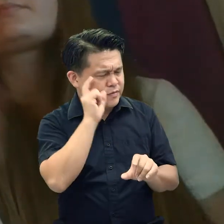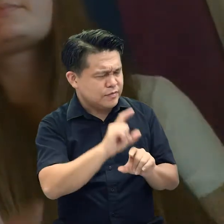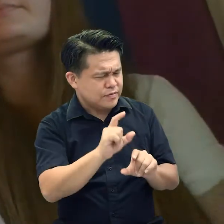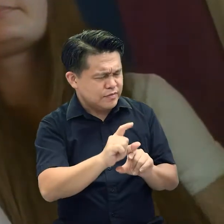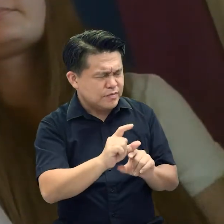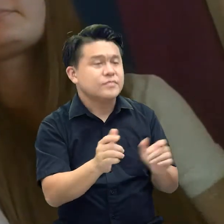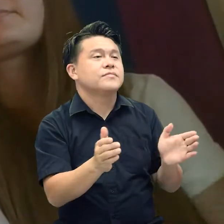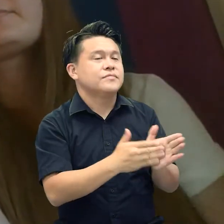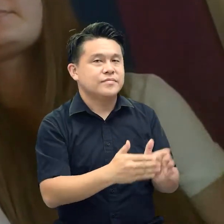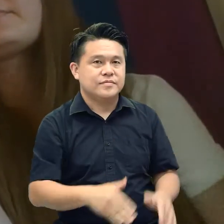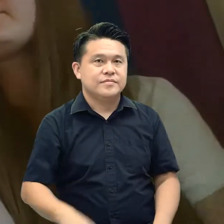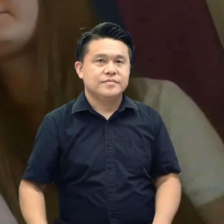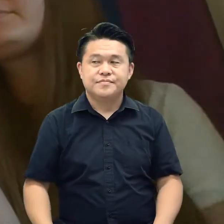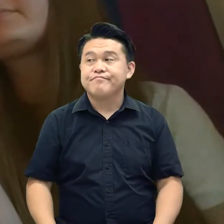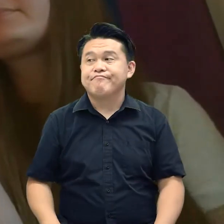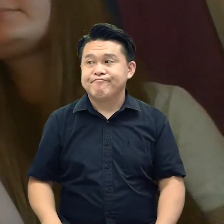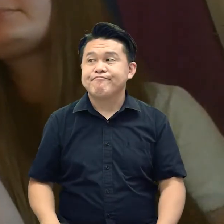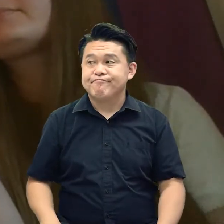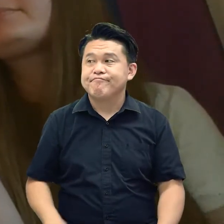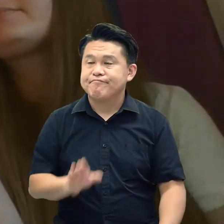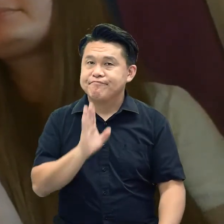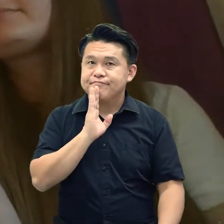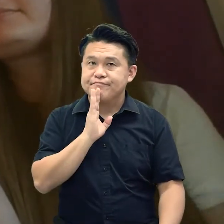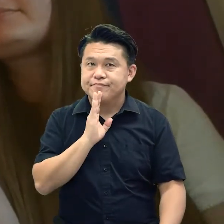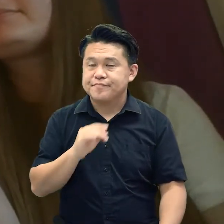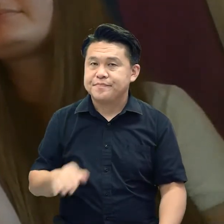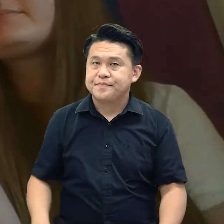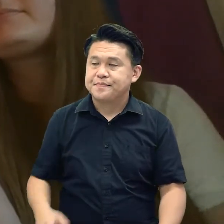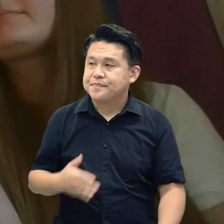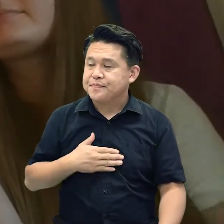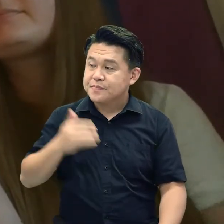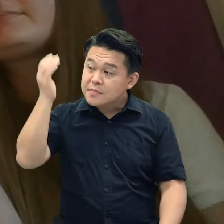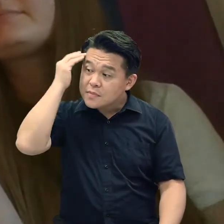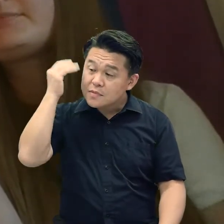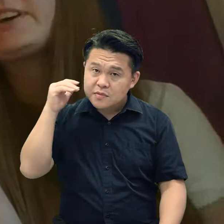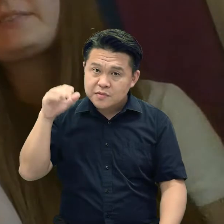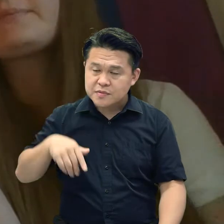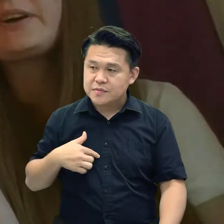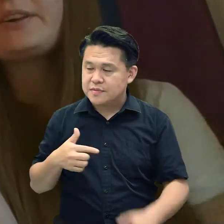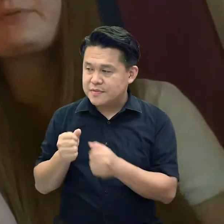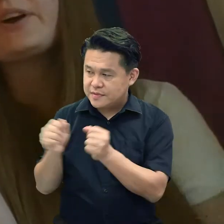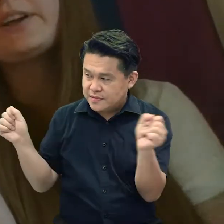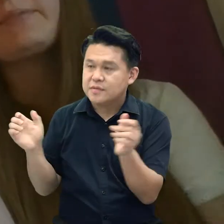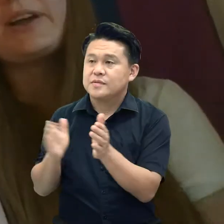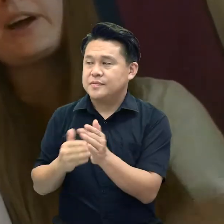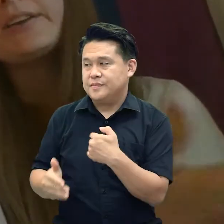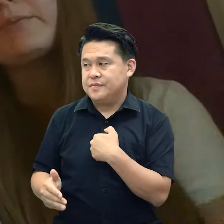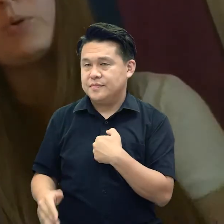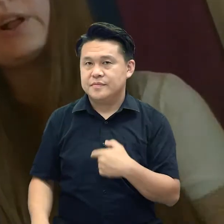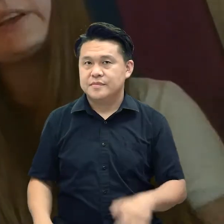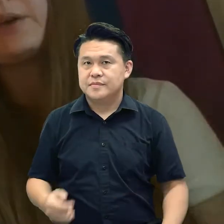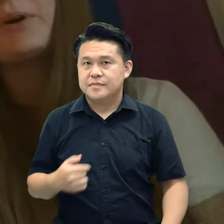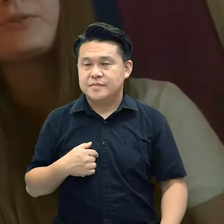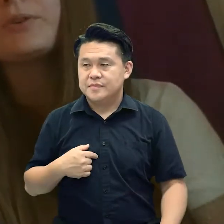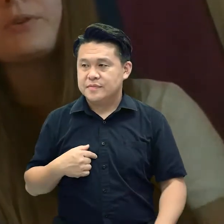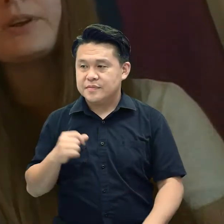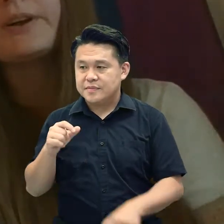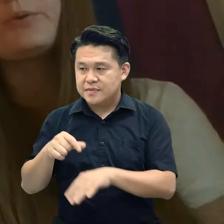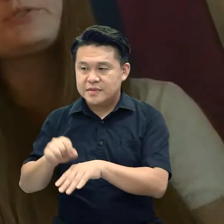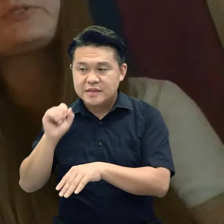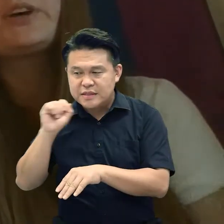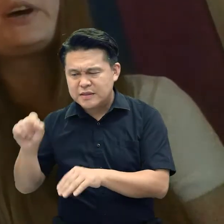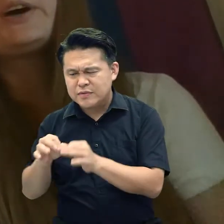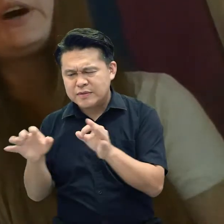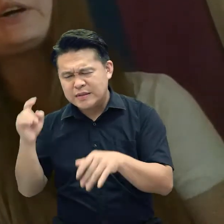like thought on this, our own personal sexual orientation. Yeah, I came out in